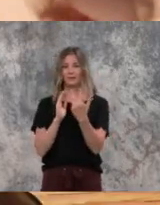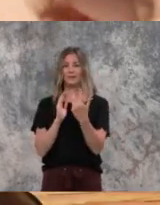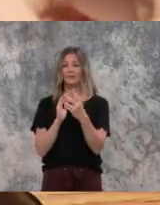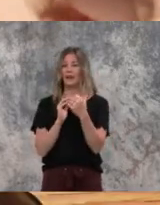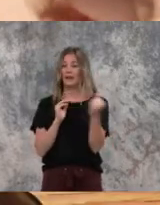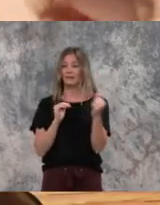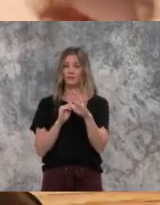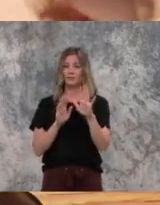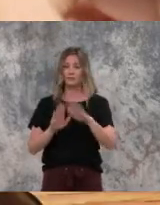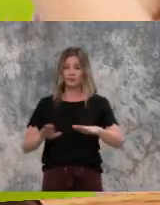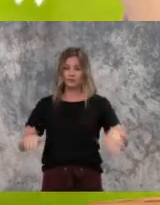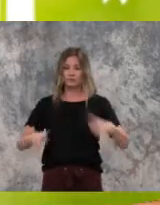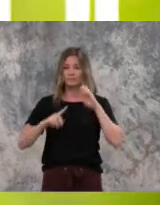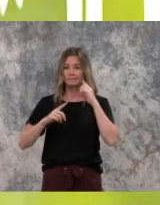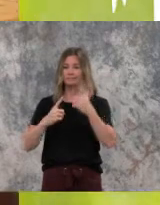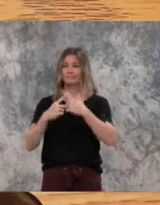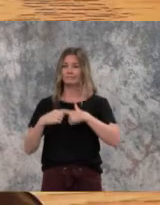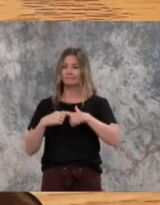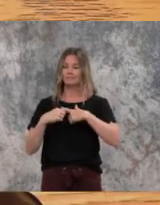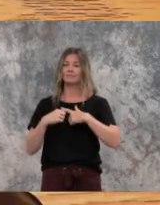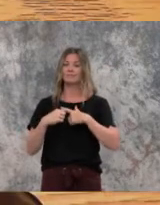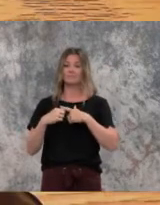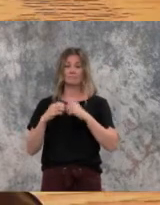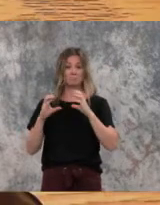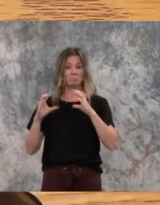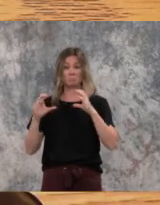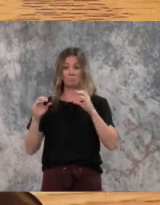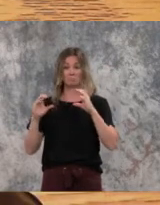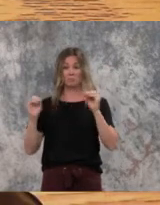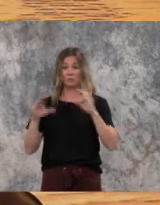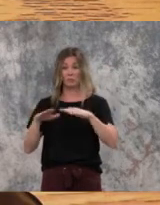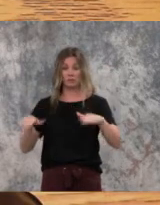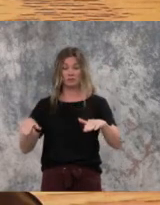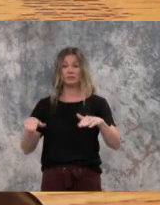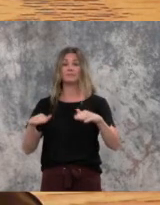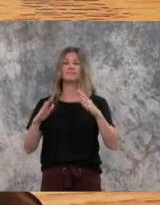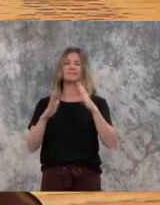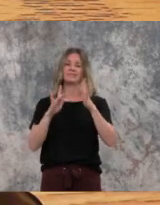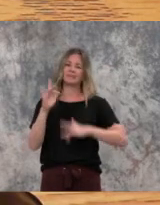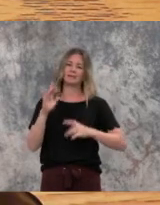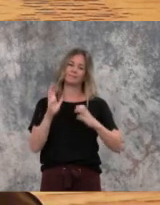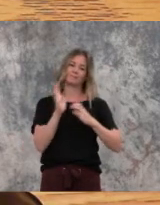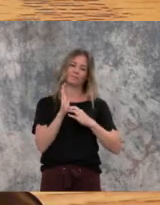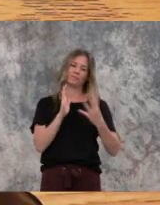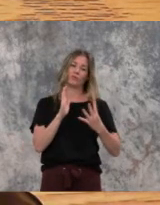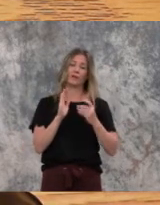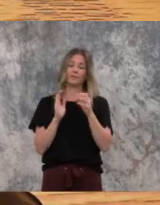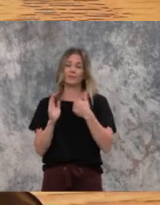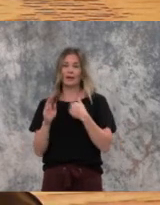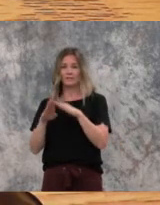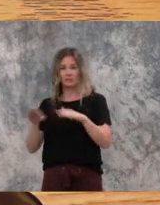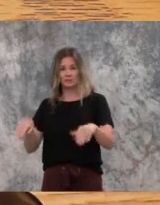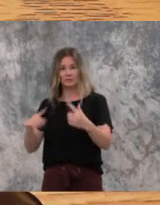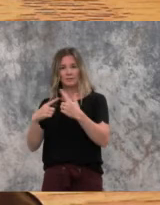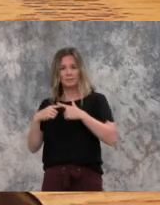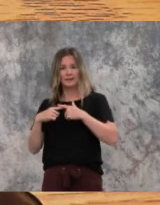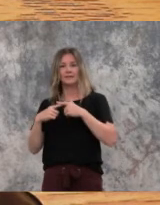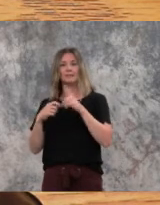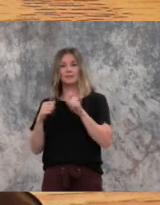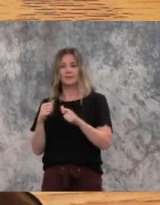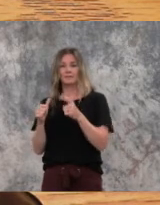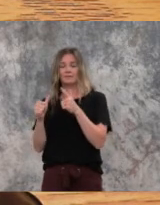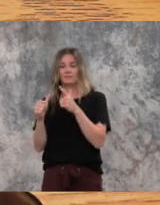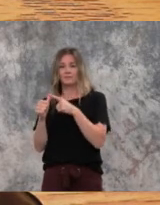children. If not, you go to section four. If you have dependent children, you need their last name, their first name, their middle name, their